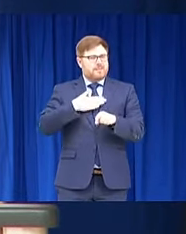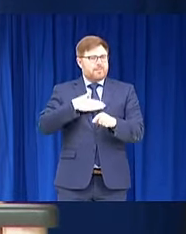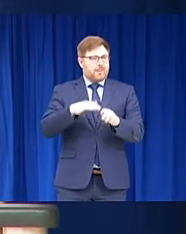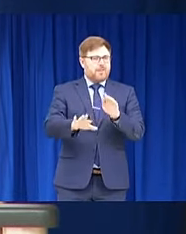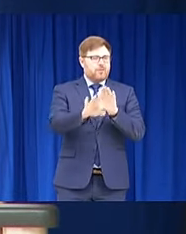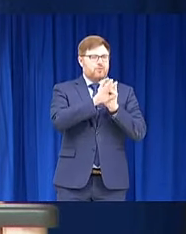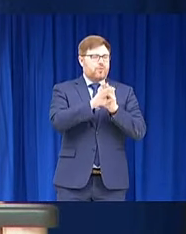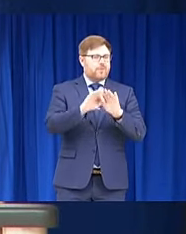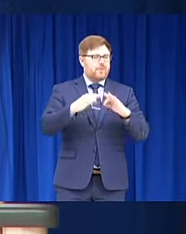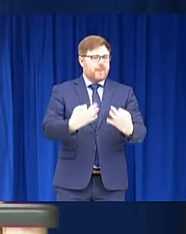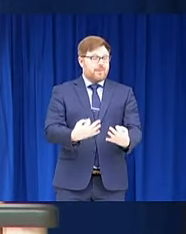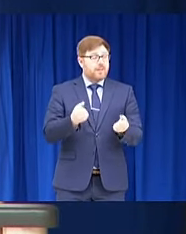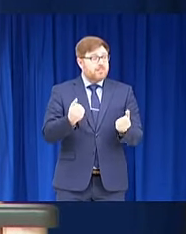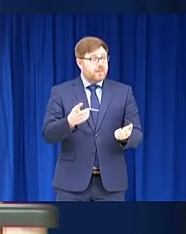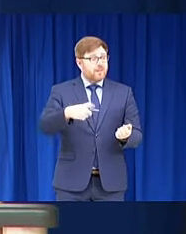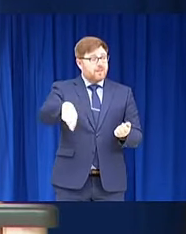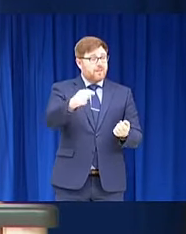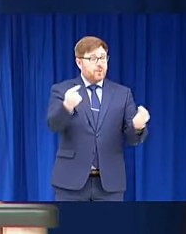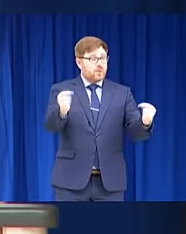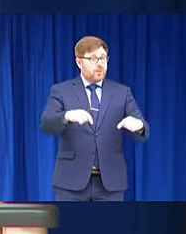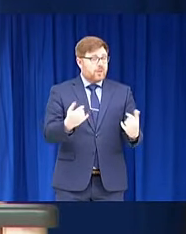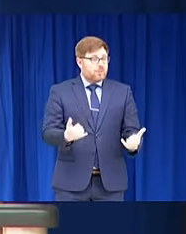here today, and I'm touched.